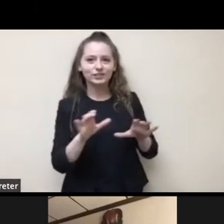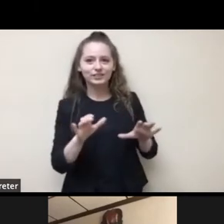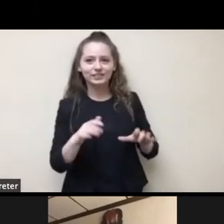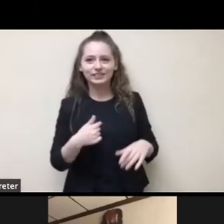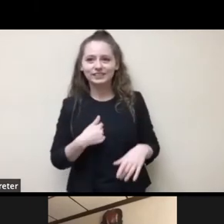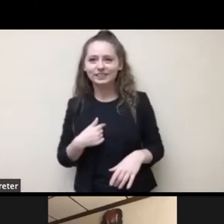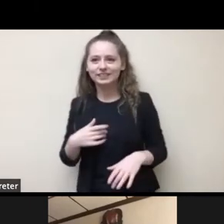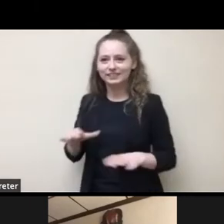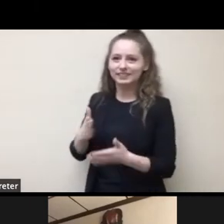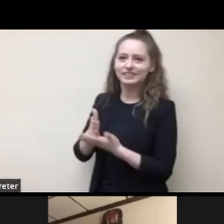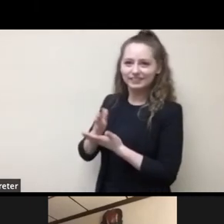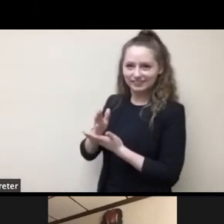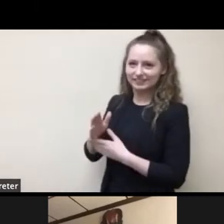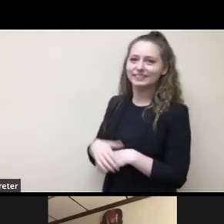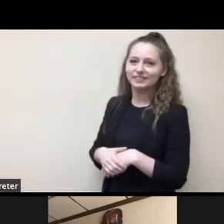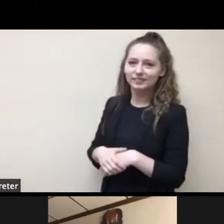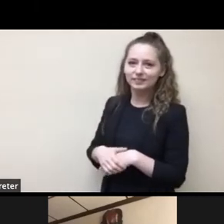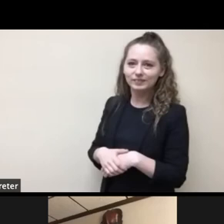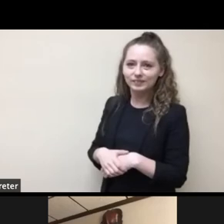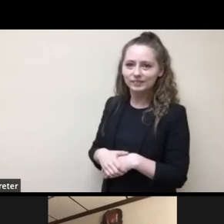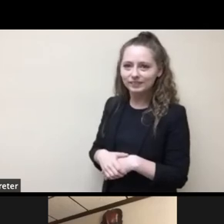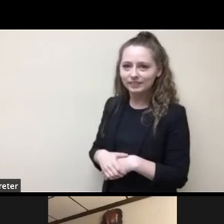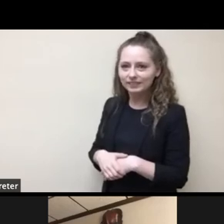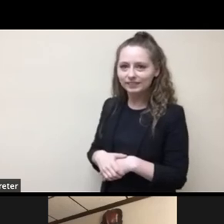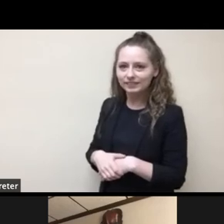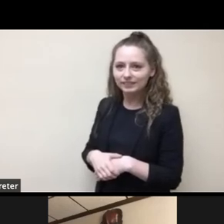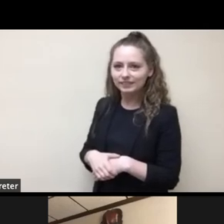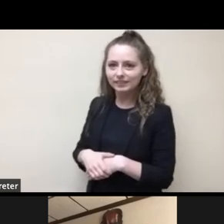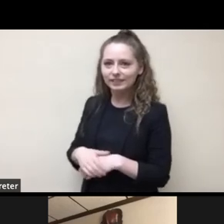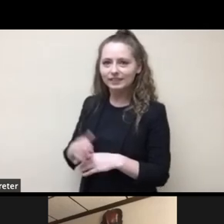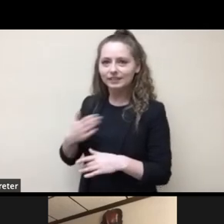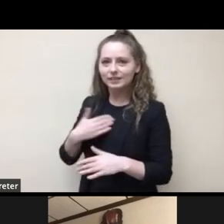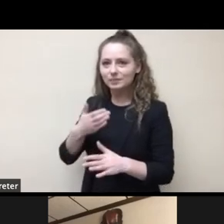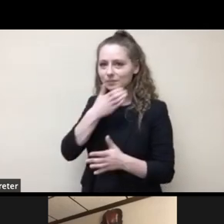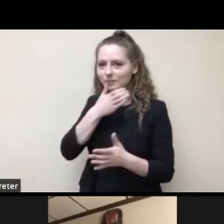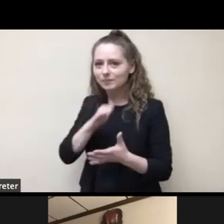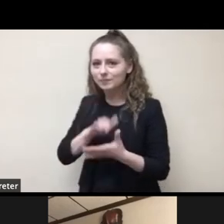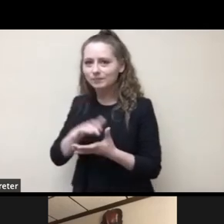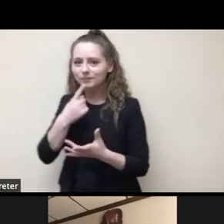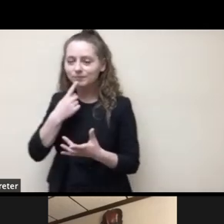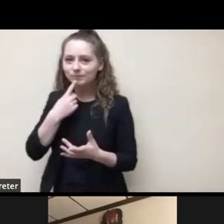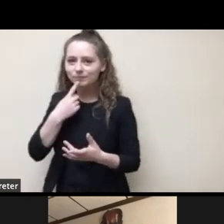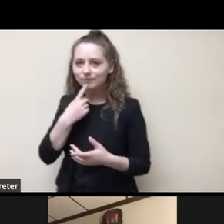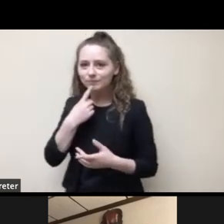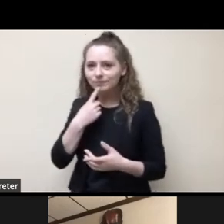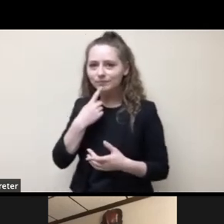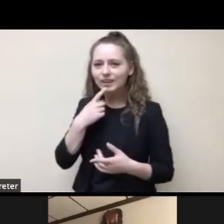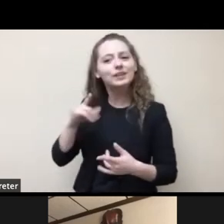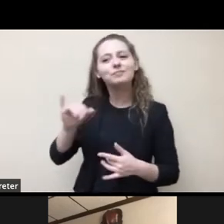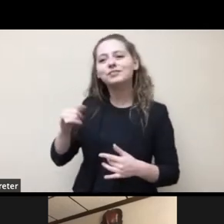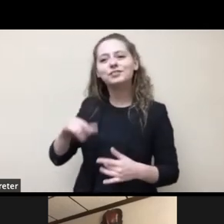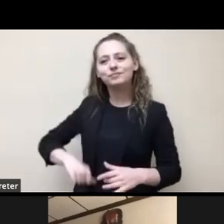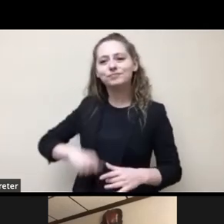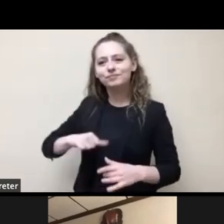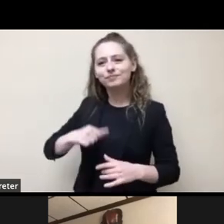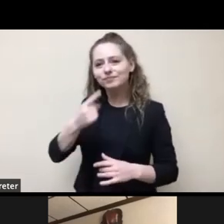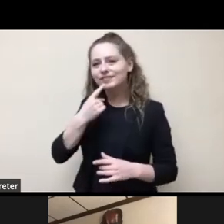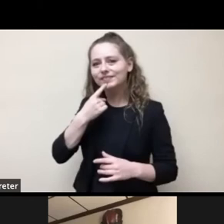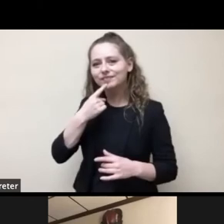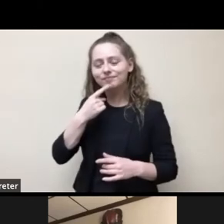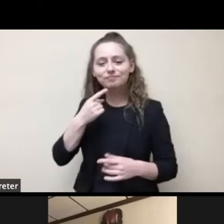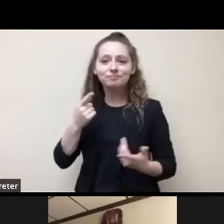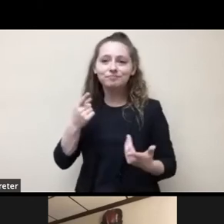man. Don't want to put the scissors in my wife's hands yet, though, but just proud to say that we haven't missed a beat since